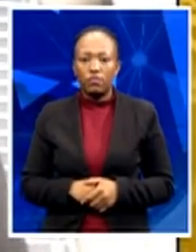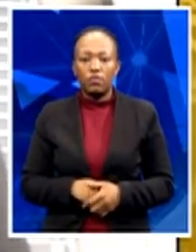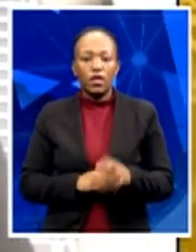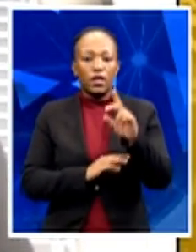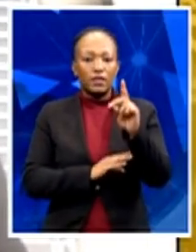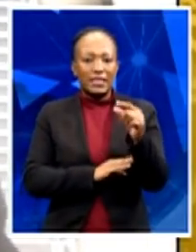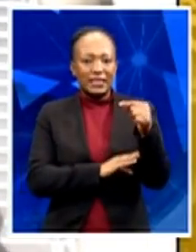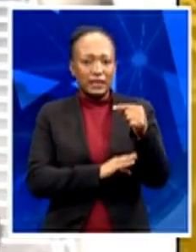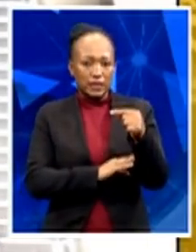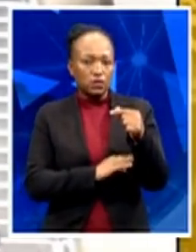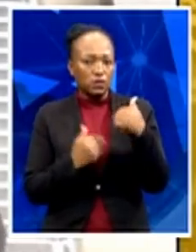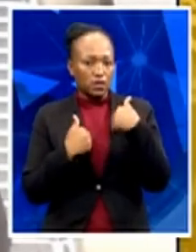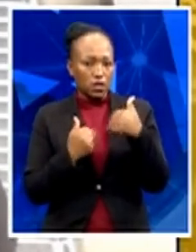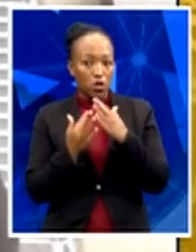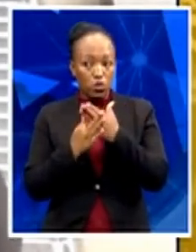presentation.